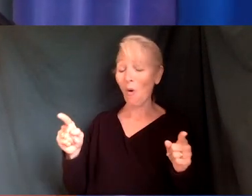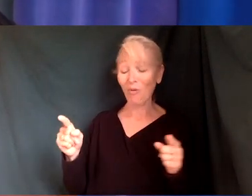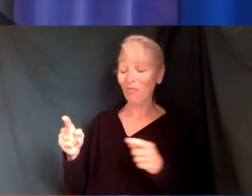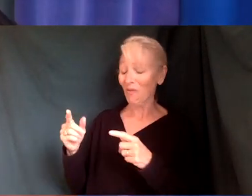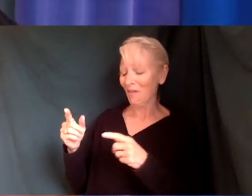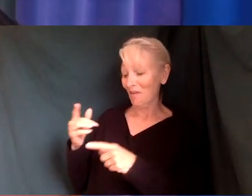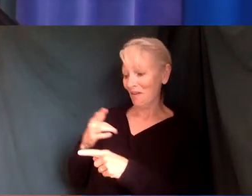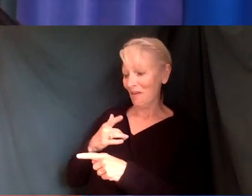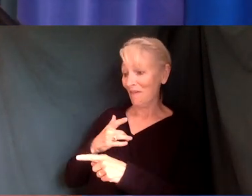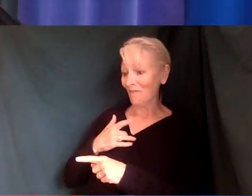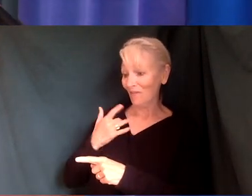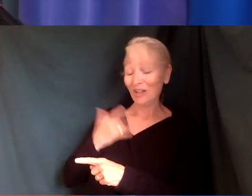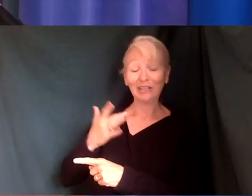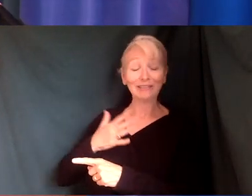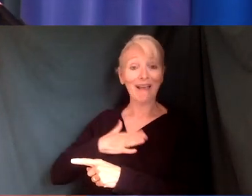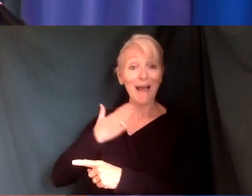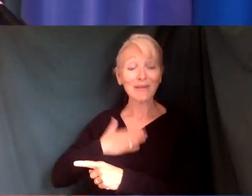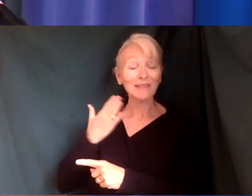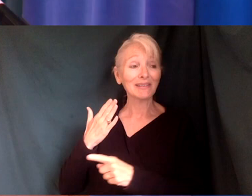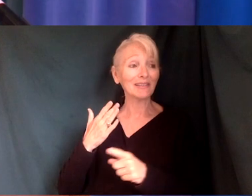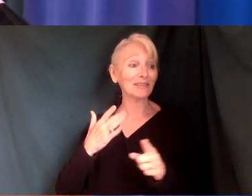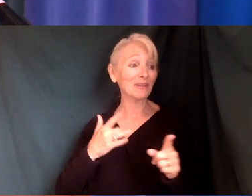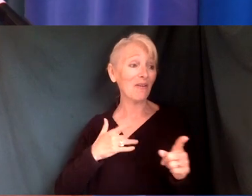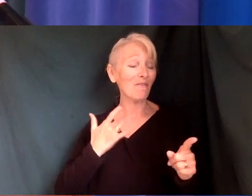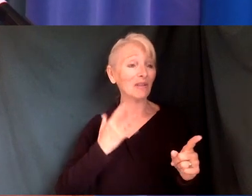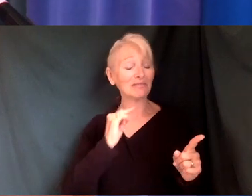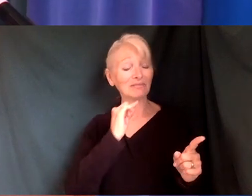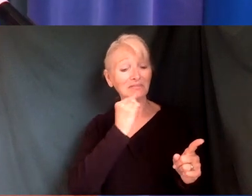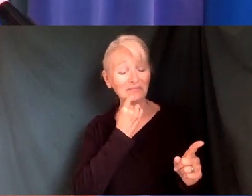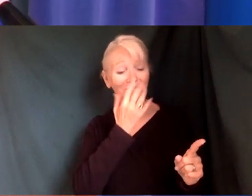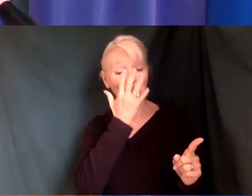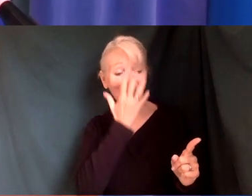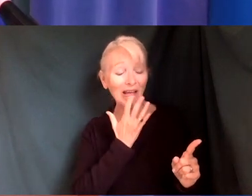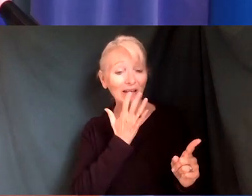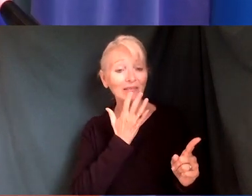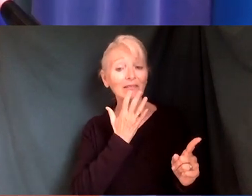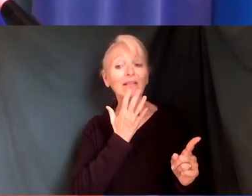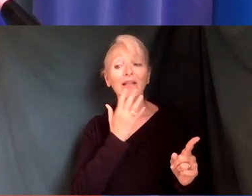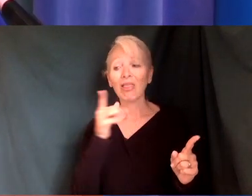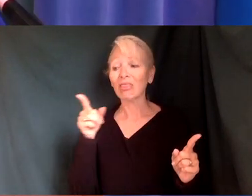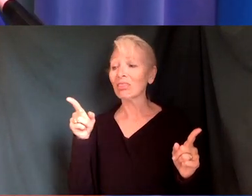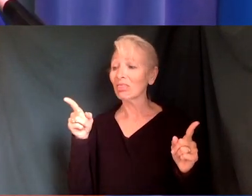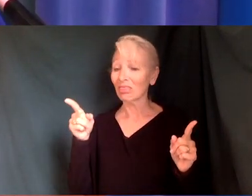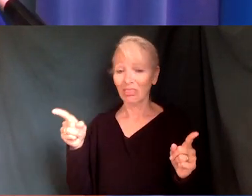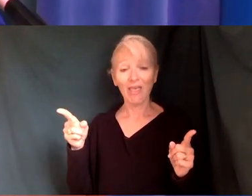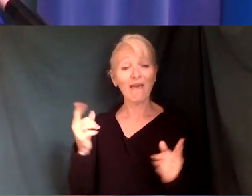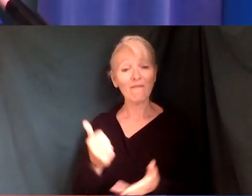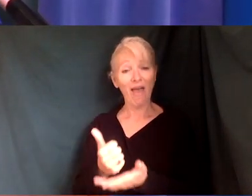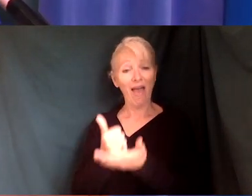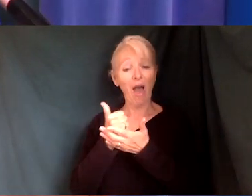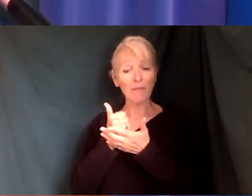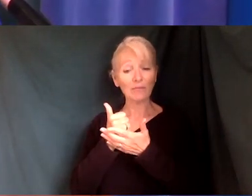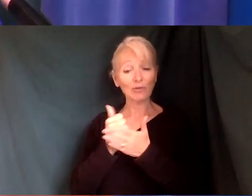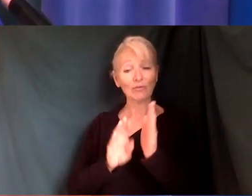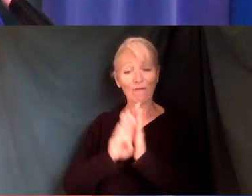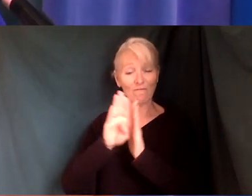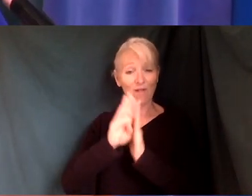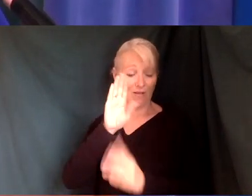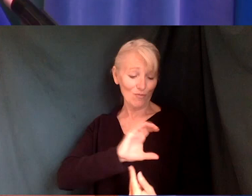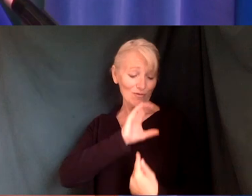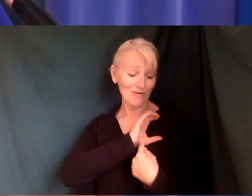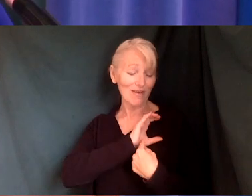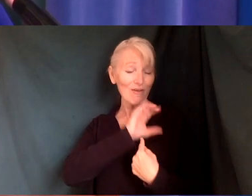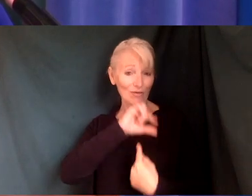of joy and excitement, or events that bring sadness and discouragement, you have developed character qualities that will be